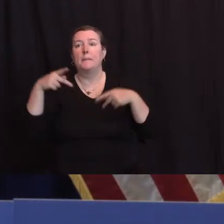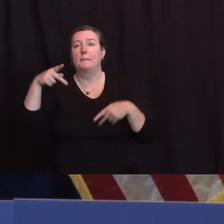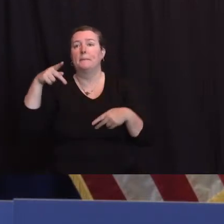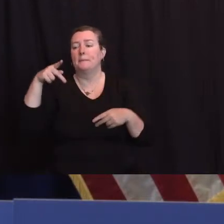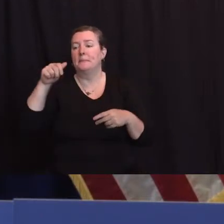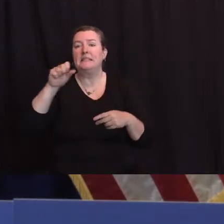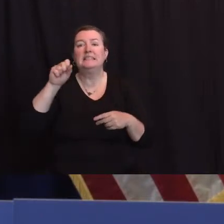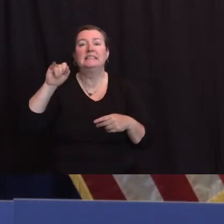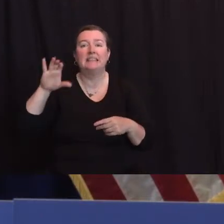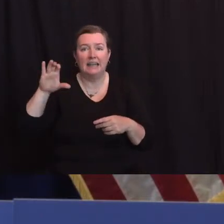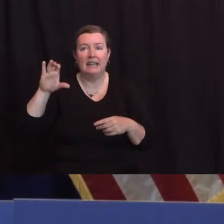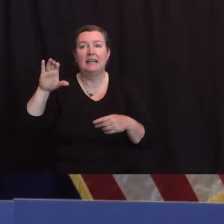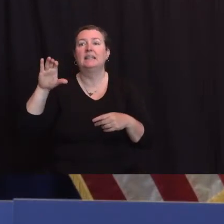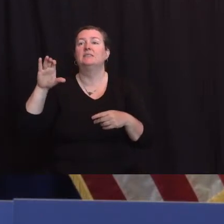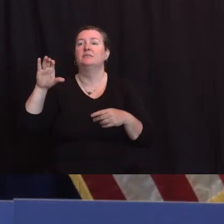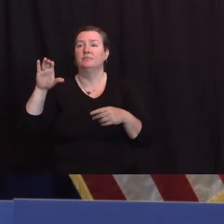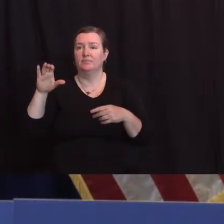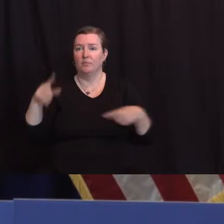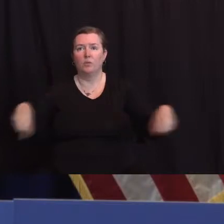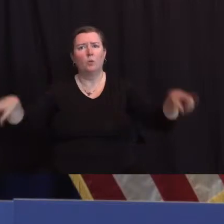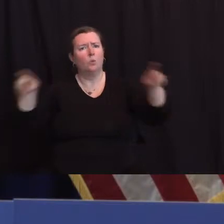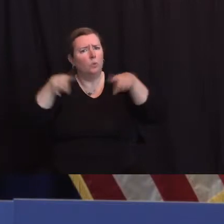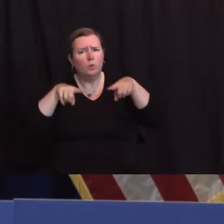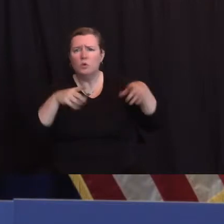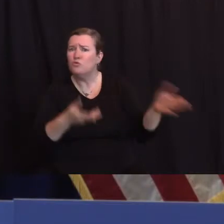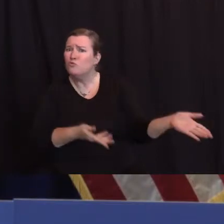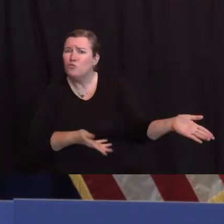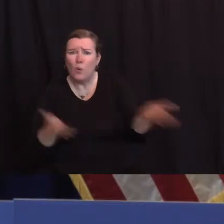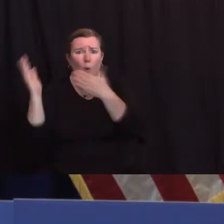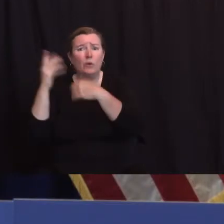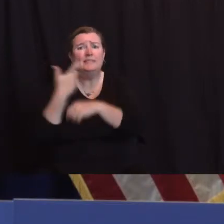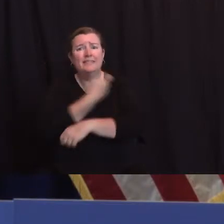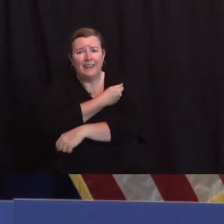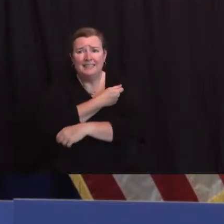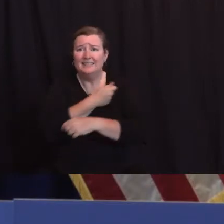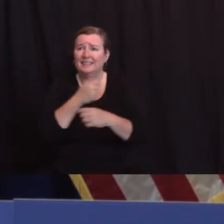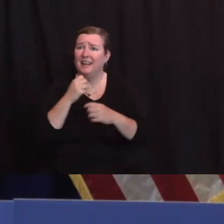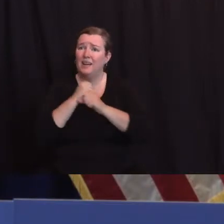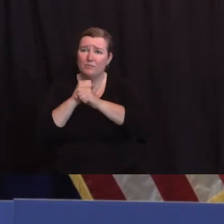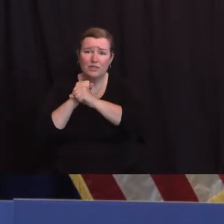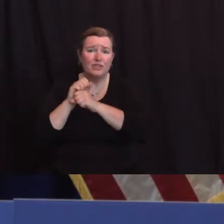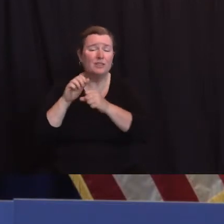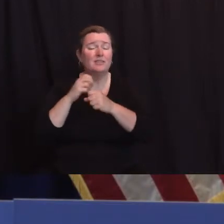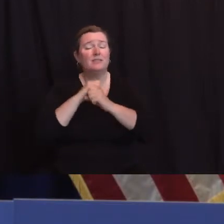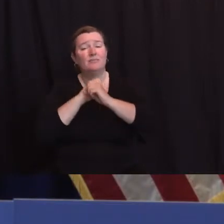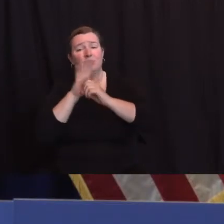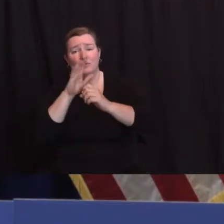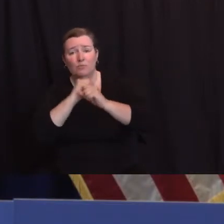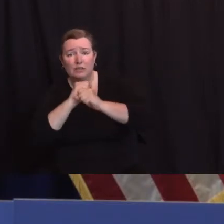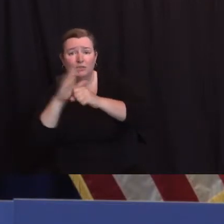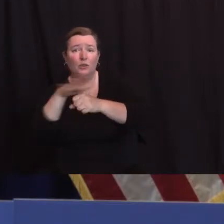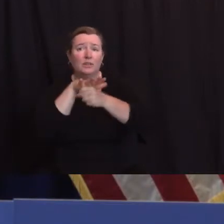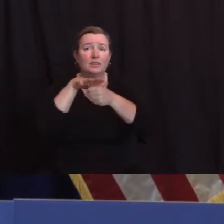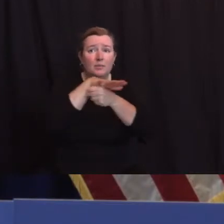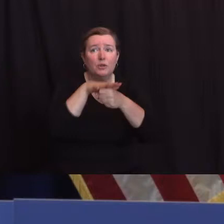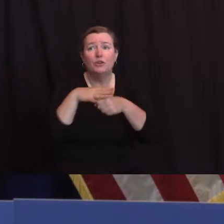more residents to get vaccinated to protect our communities, especially individuals who are not yet eligible to get vaccinated. We